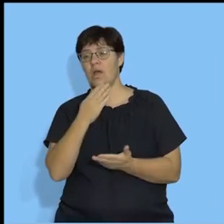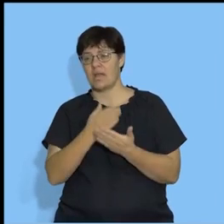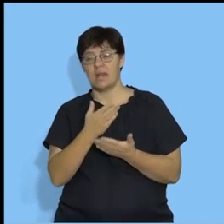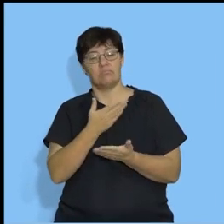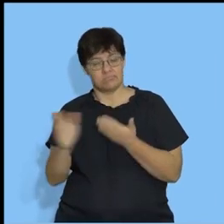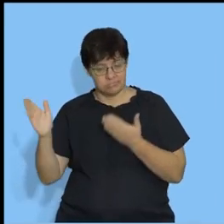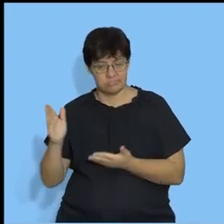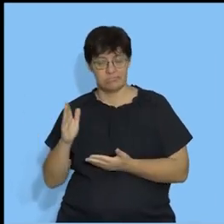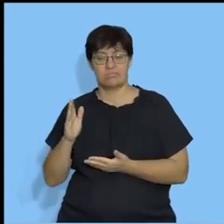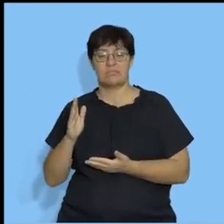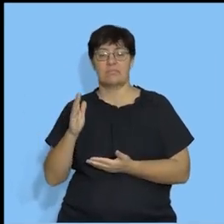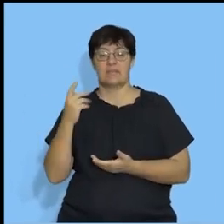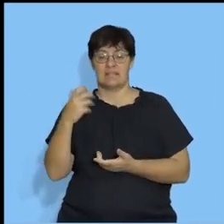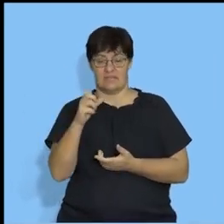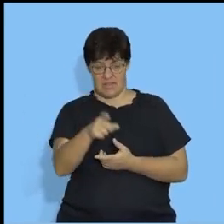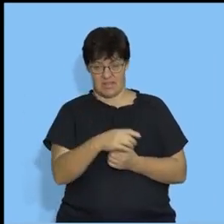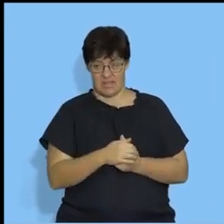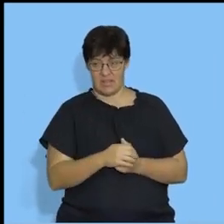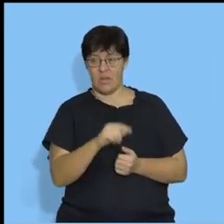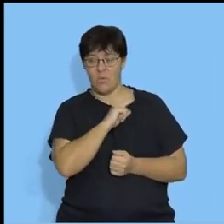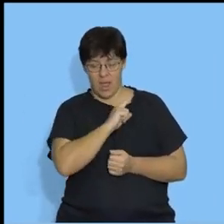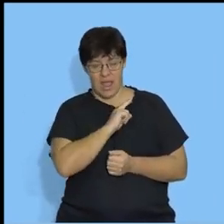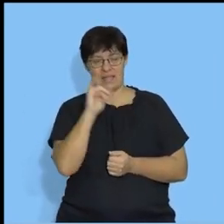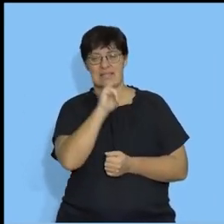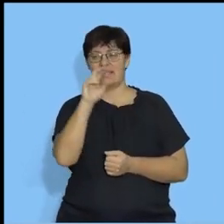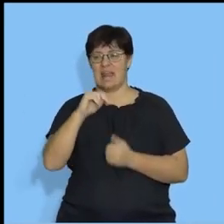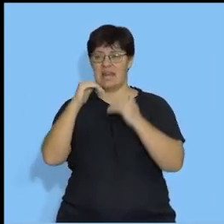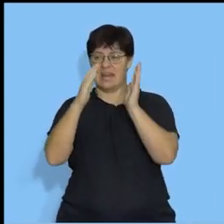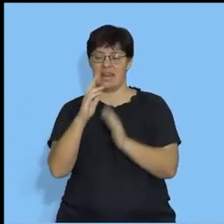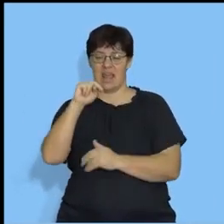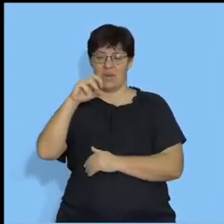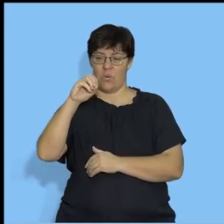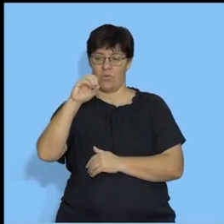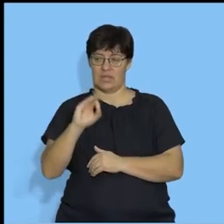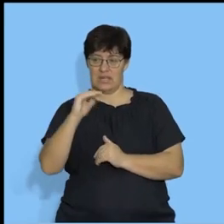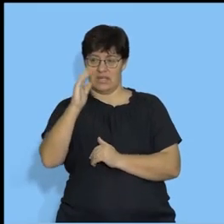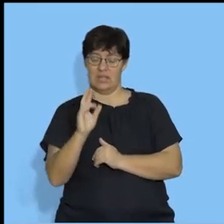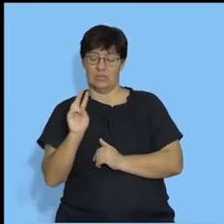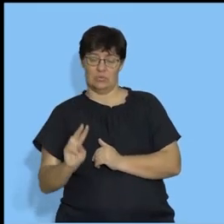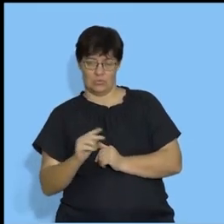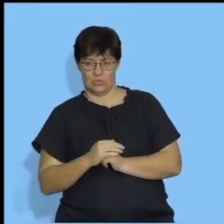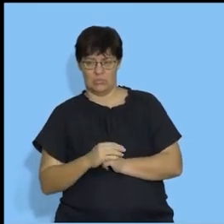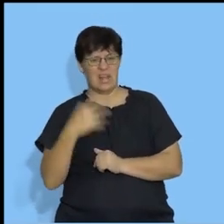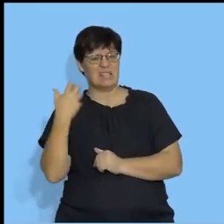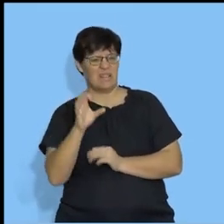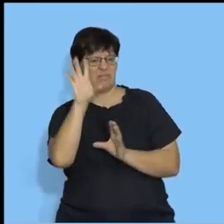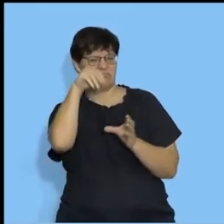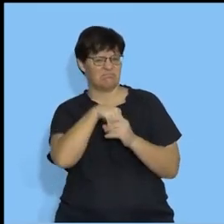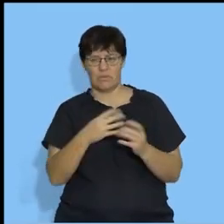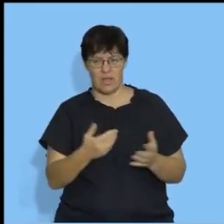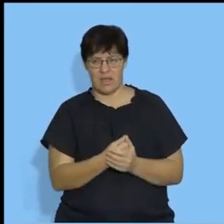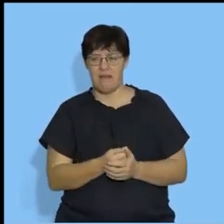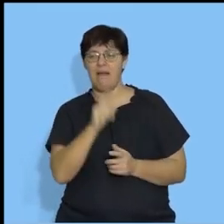because now we have got zinc ions in solution. Now, we ask ourselves, where does silver belong? We are able to